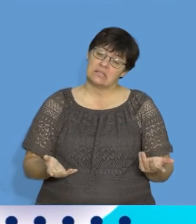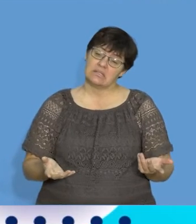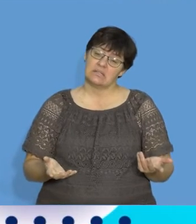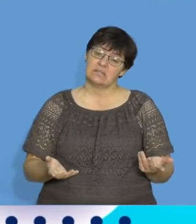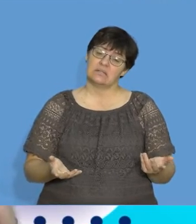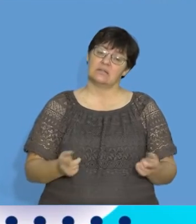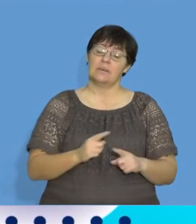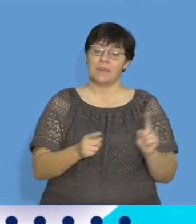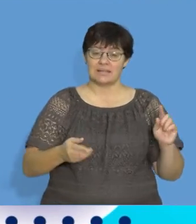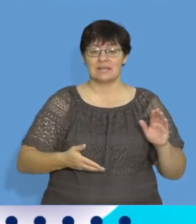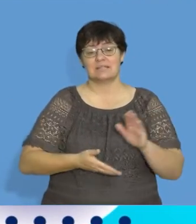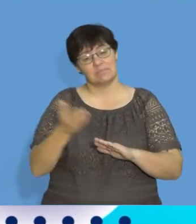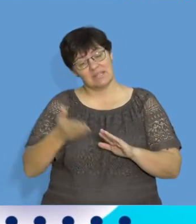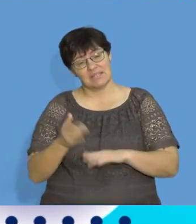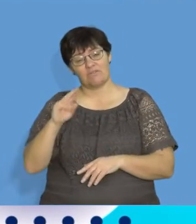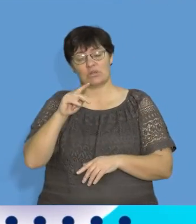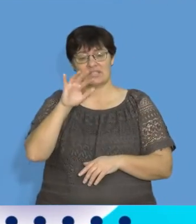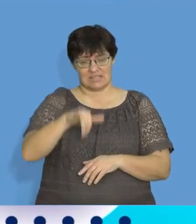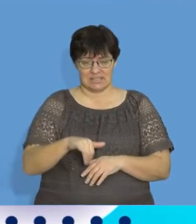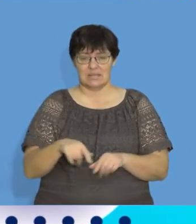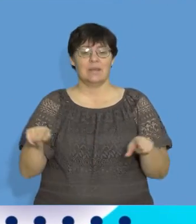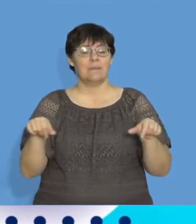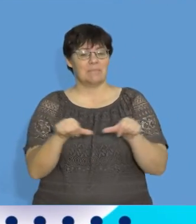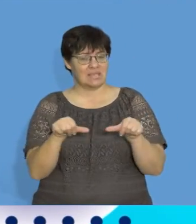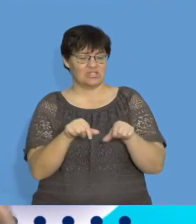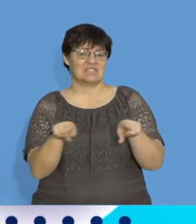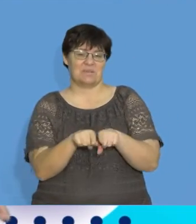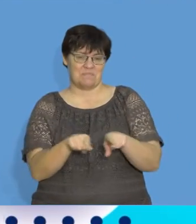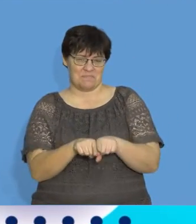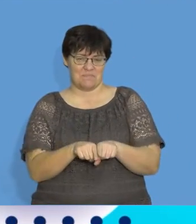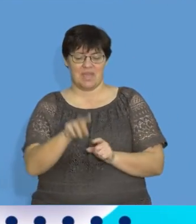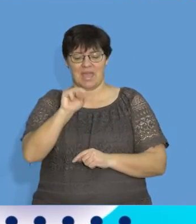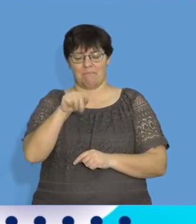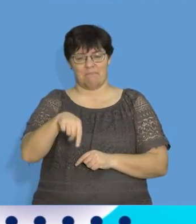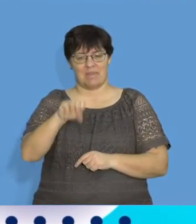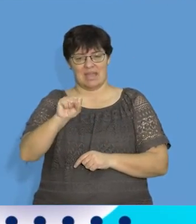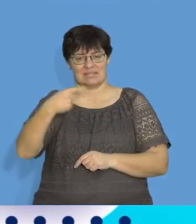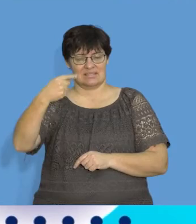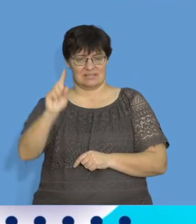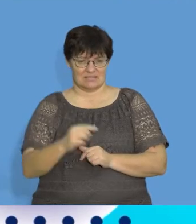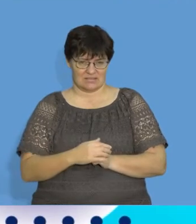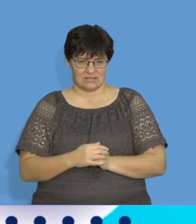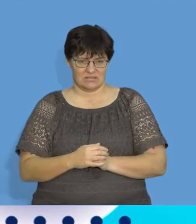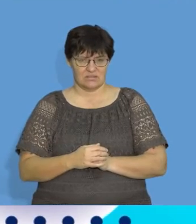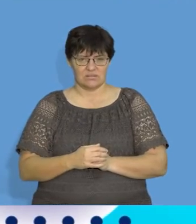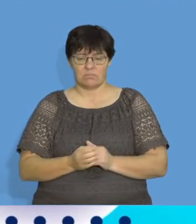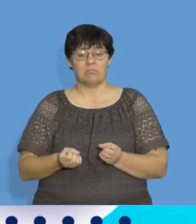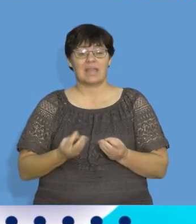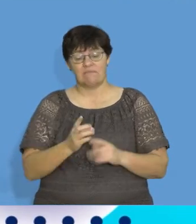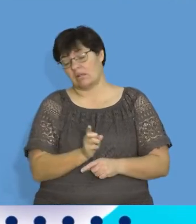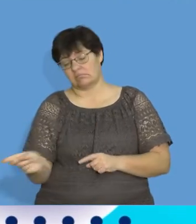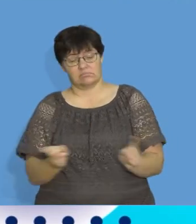but remember, speed and velocity are measured in the same units, meters per second. Just means I haven't given